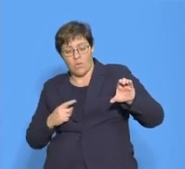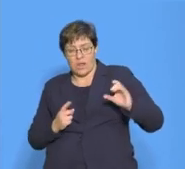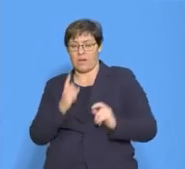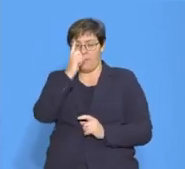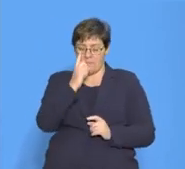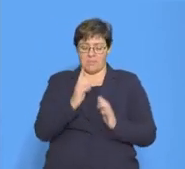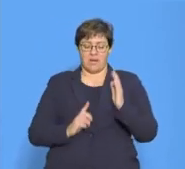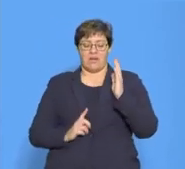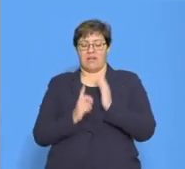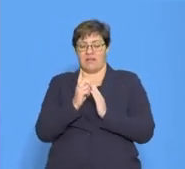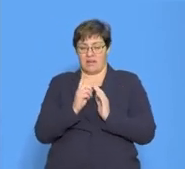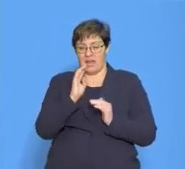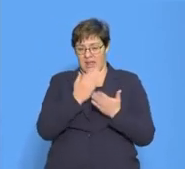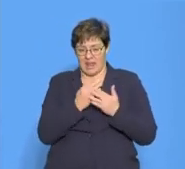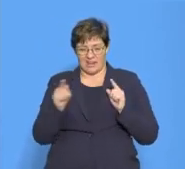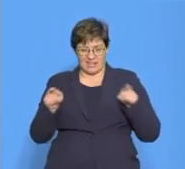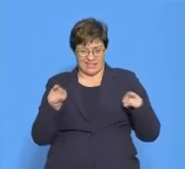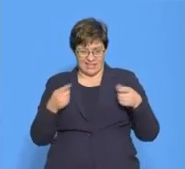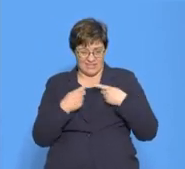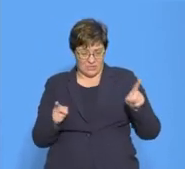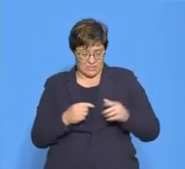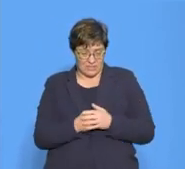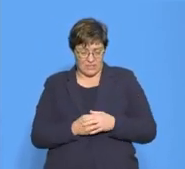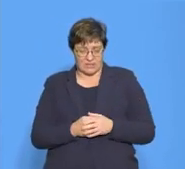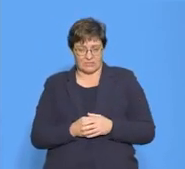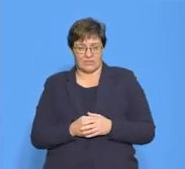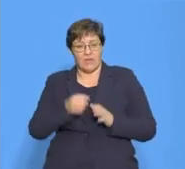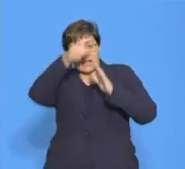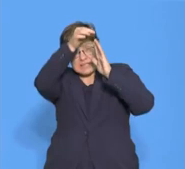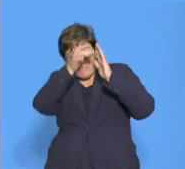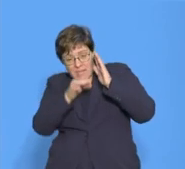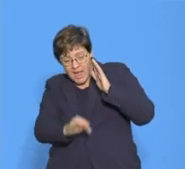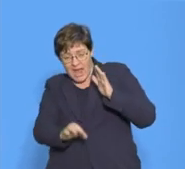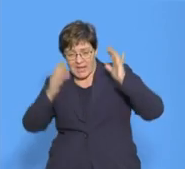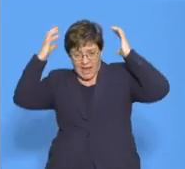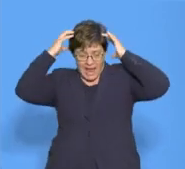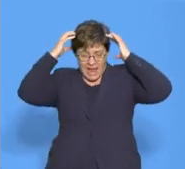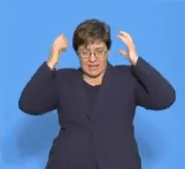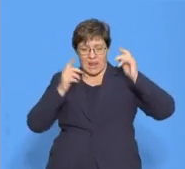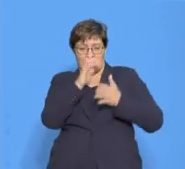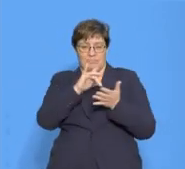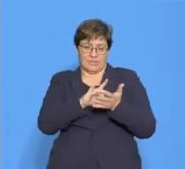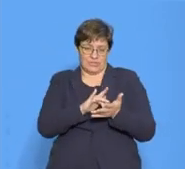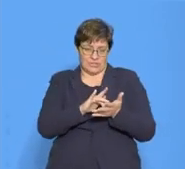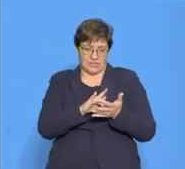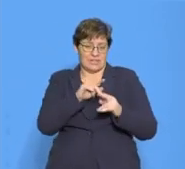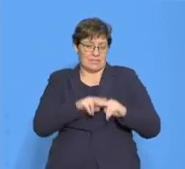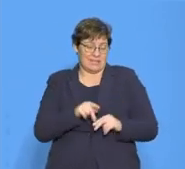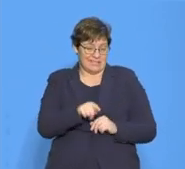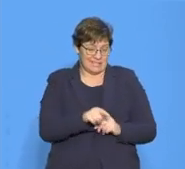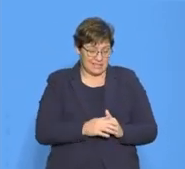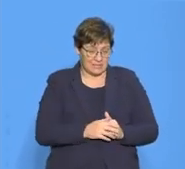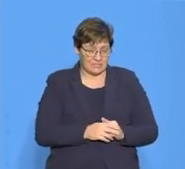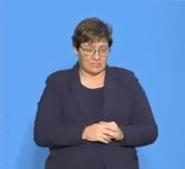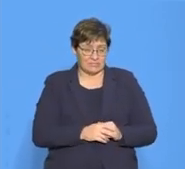quadrupeds, so that the shape of their spine and their head is positioned there. So in other